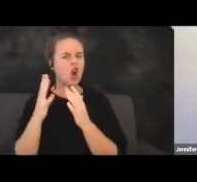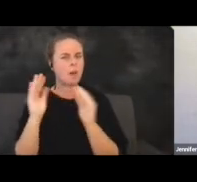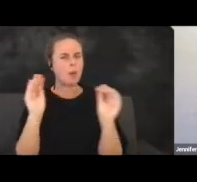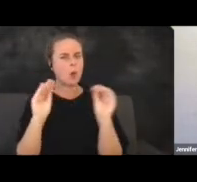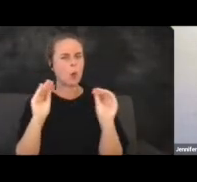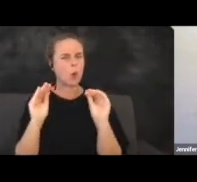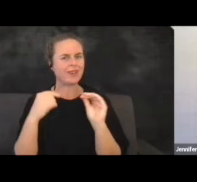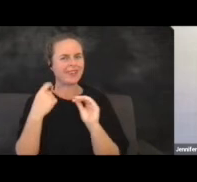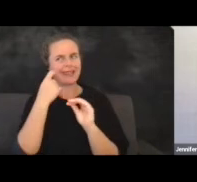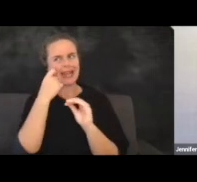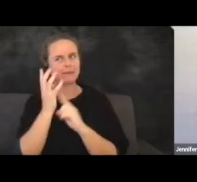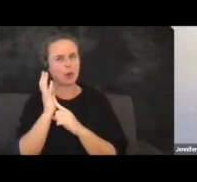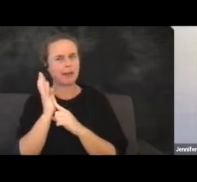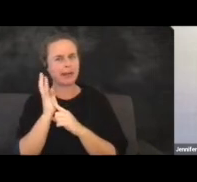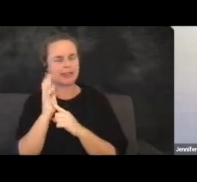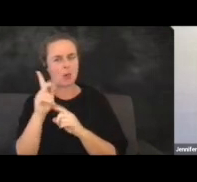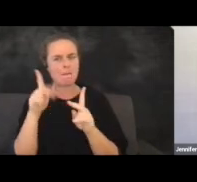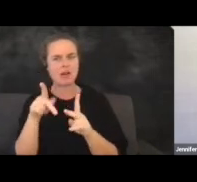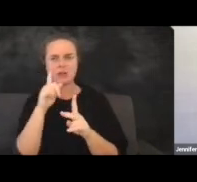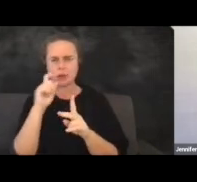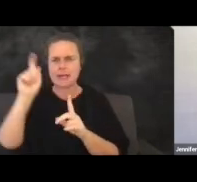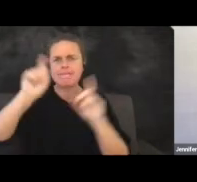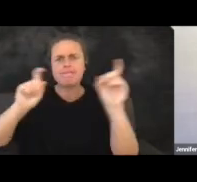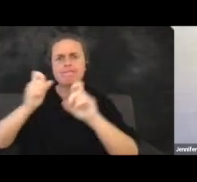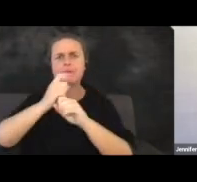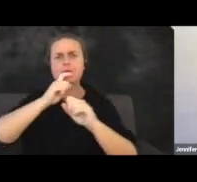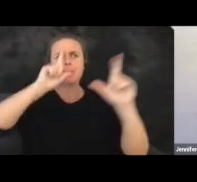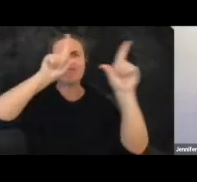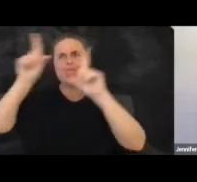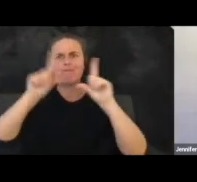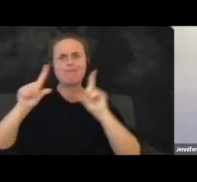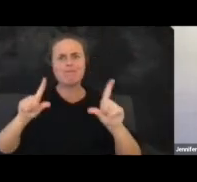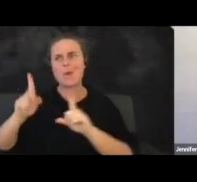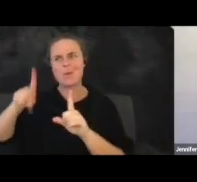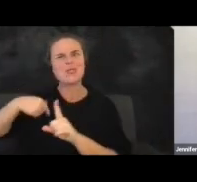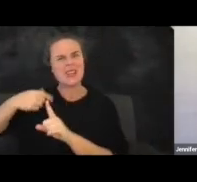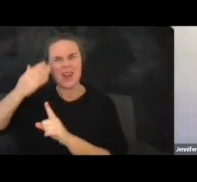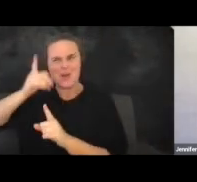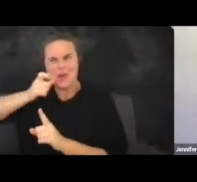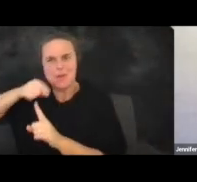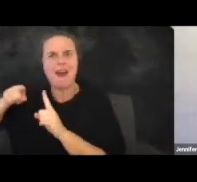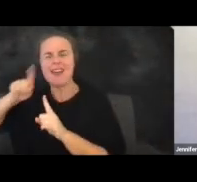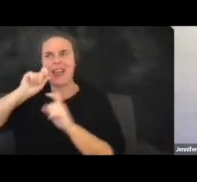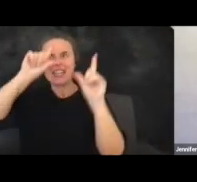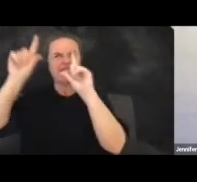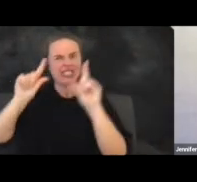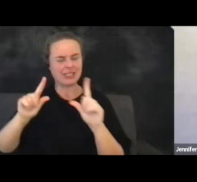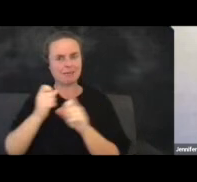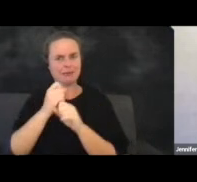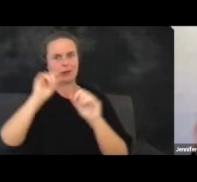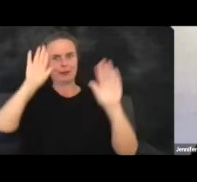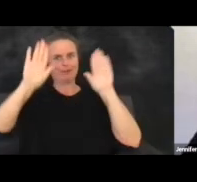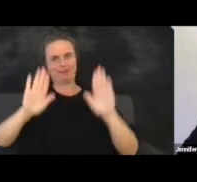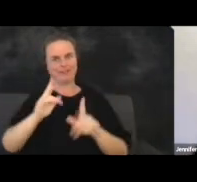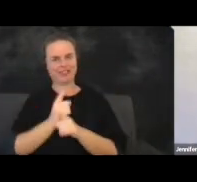updated. There's one of you who is really good about trying to straighten the stickies. So that PDF won't look exactly the same as what you're seeing on